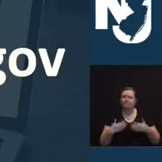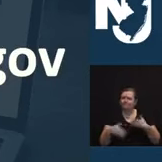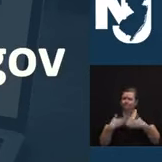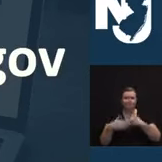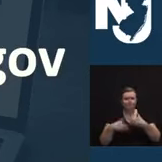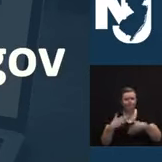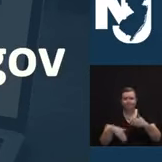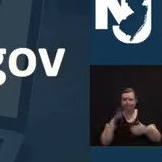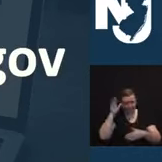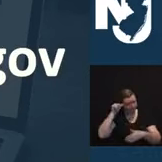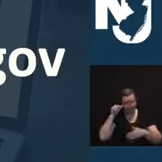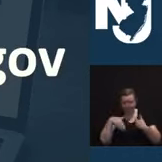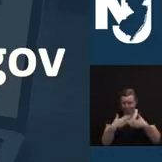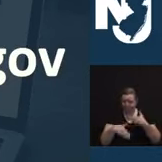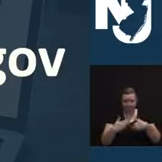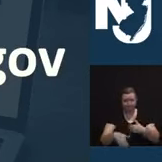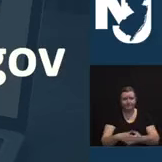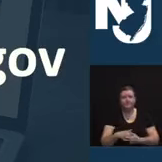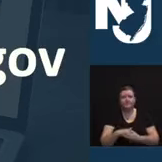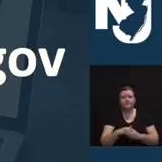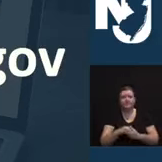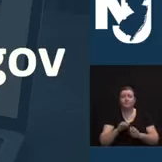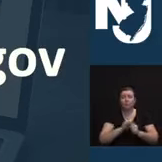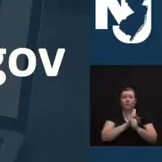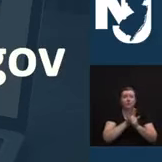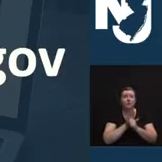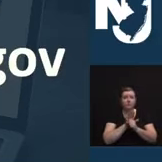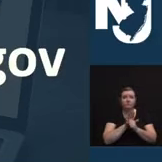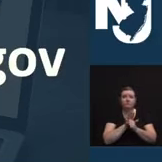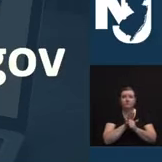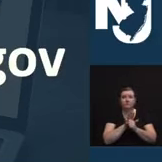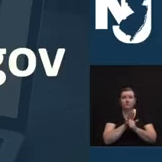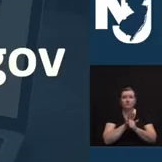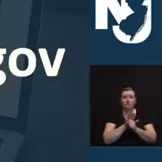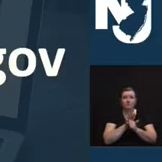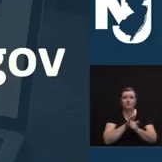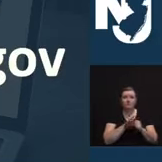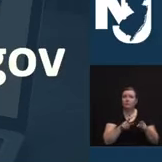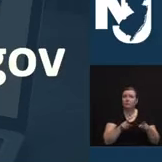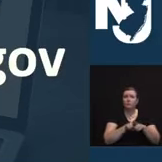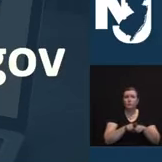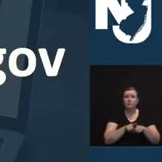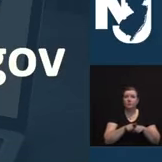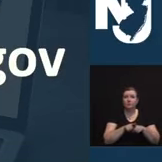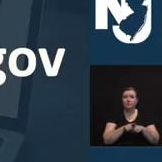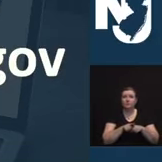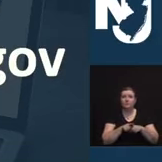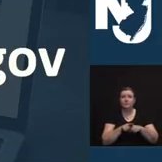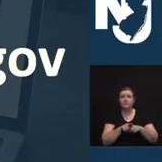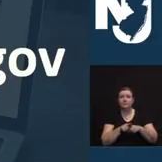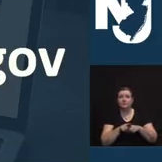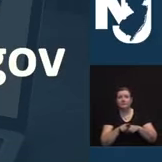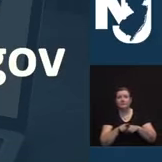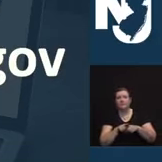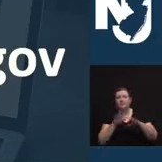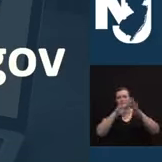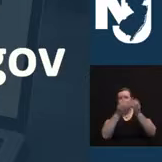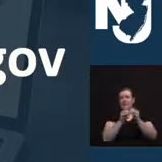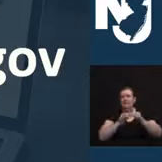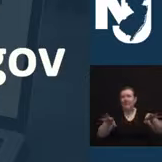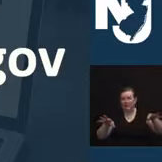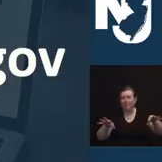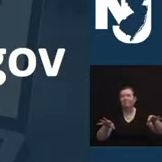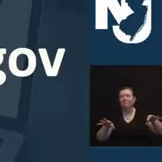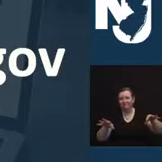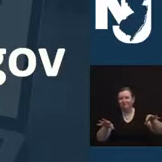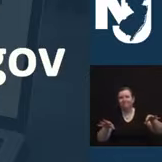against coronavirus, but also against our pandemic fatigue. Now is not the time to let up. Let's keep up our work